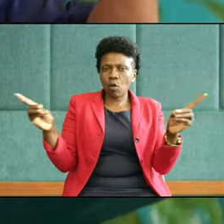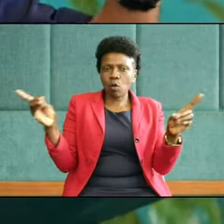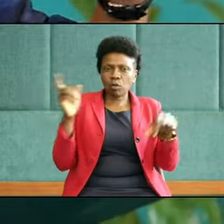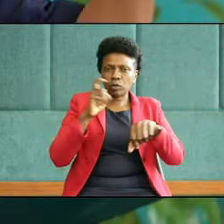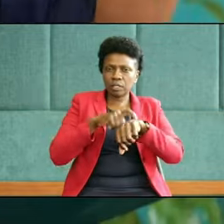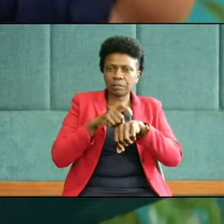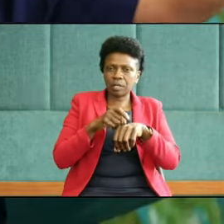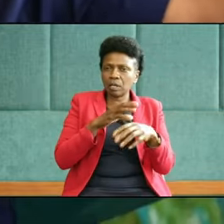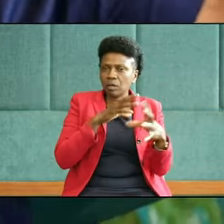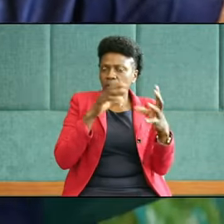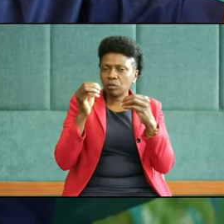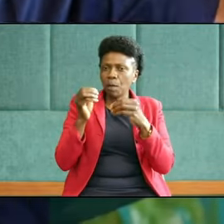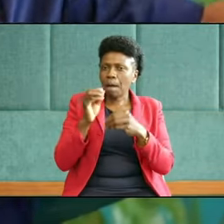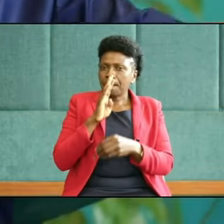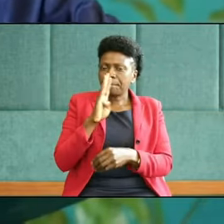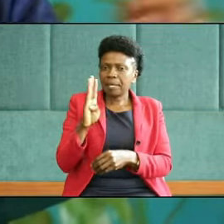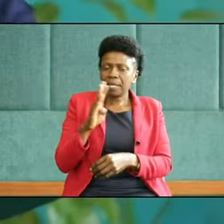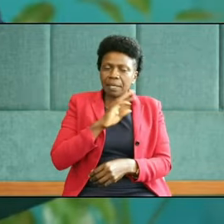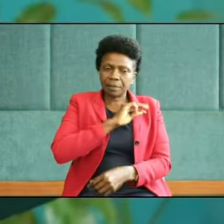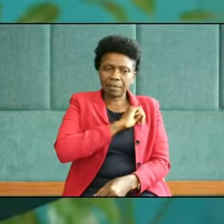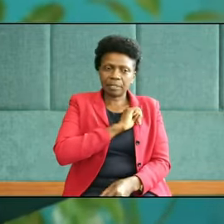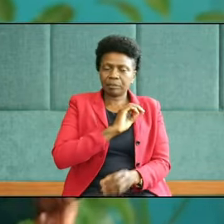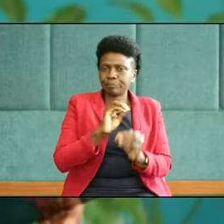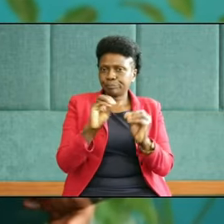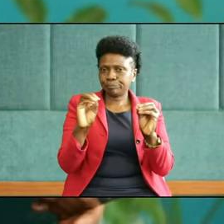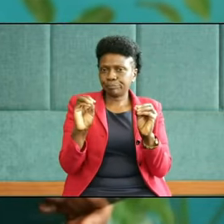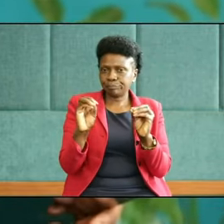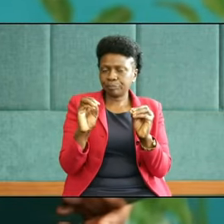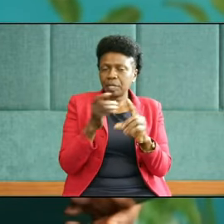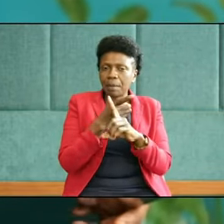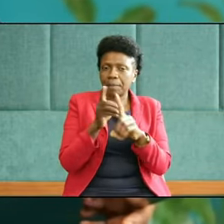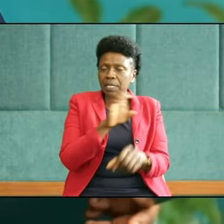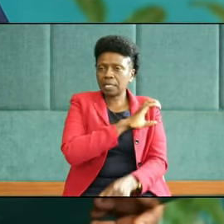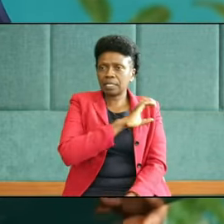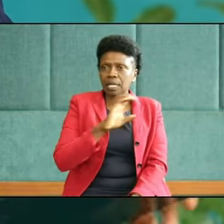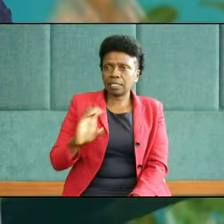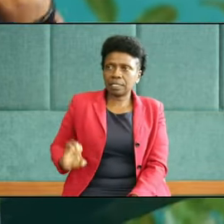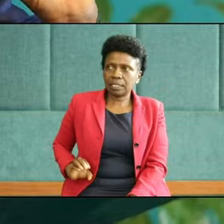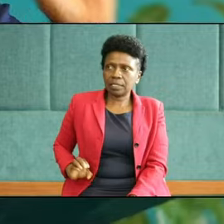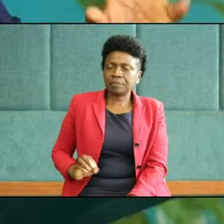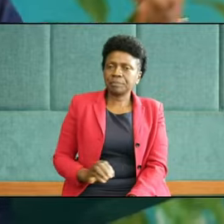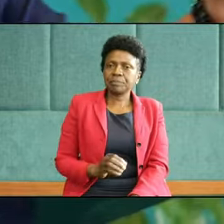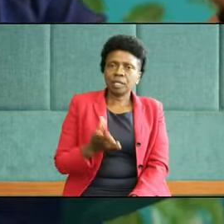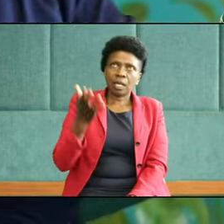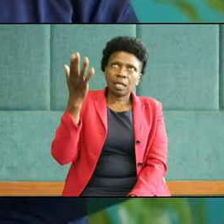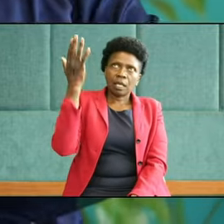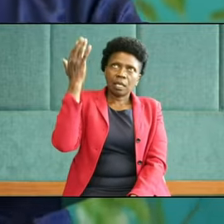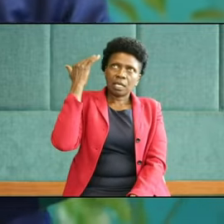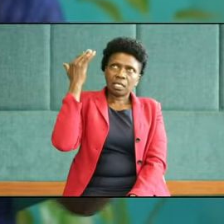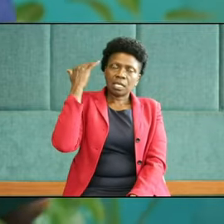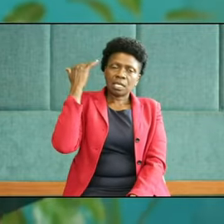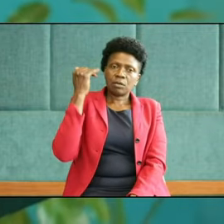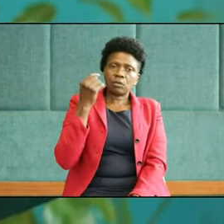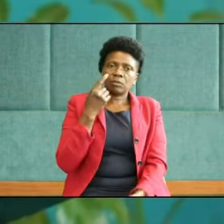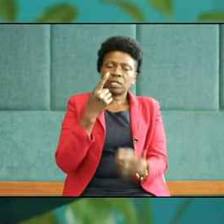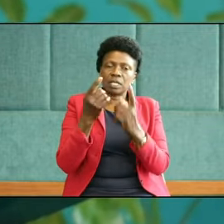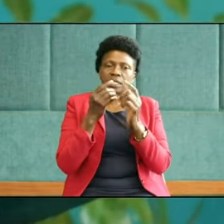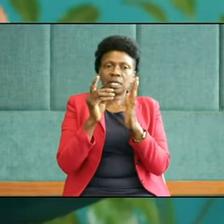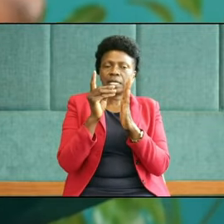there are going to be more Muslims in the world than Christians. Yesterday, I was analyzing the